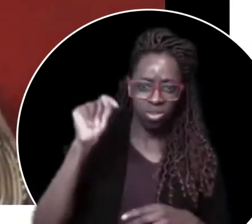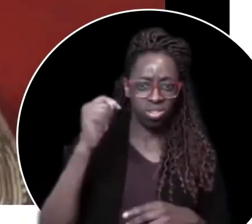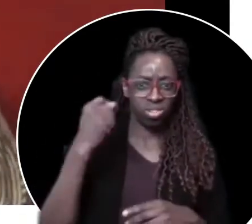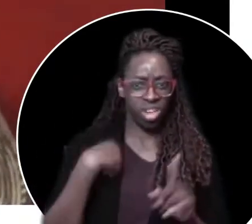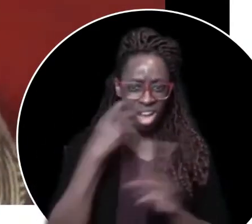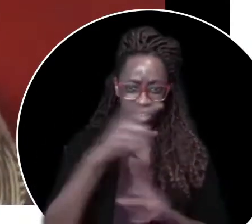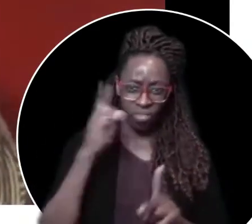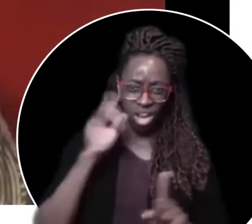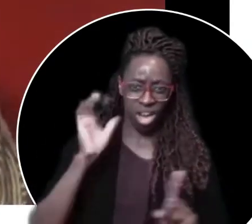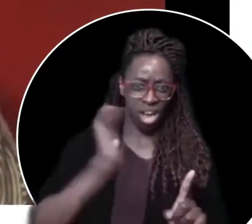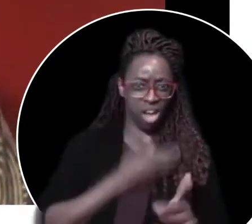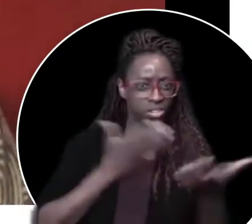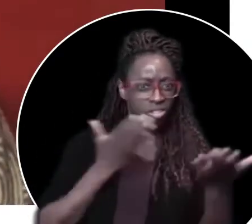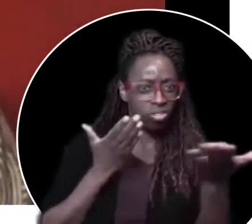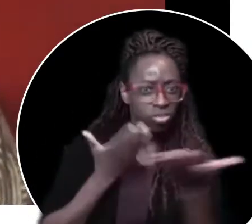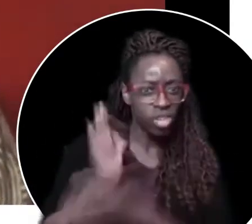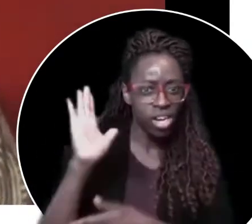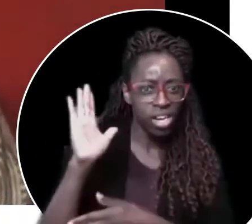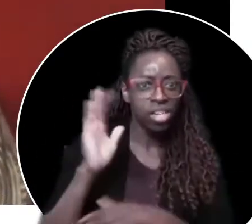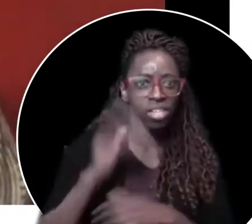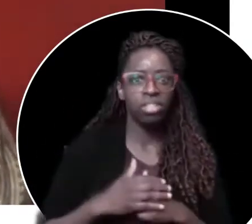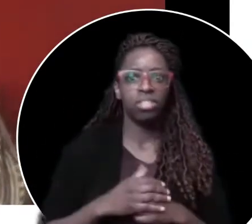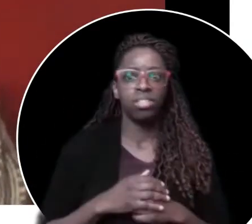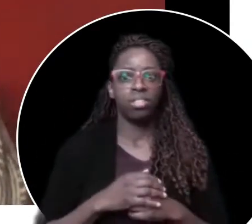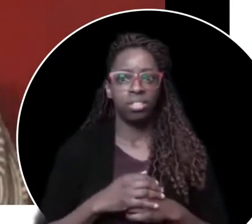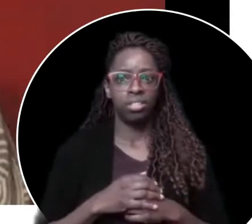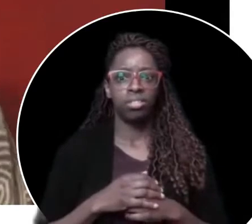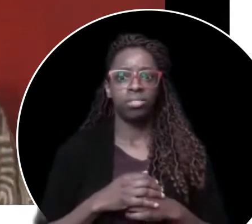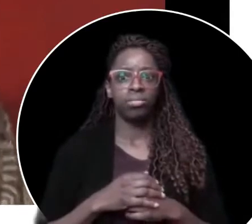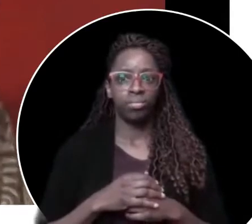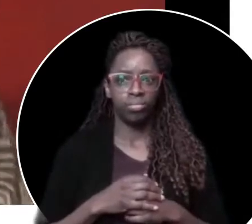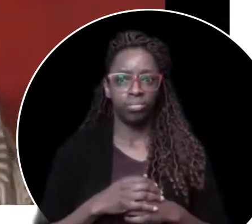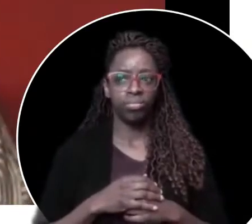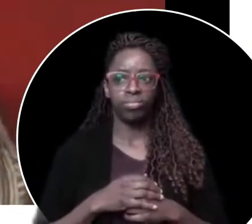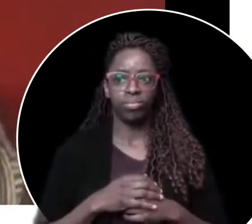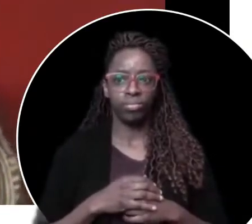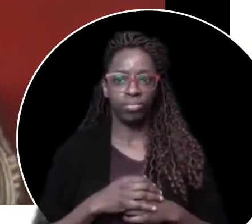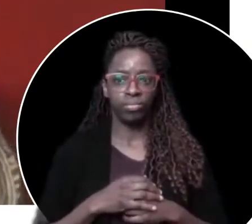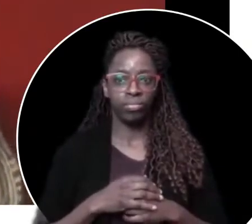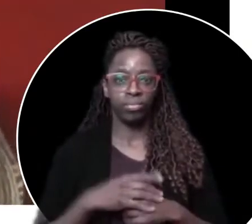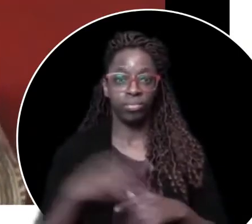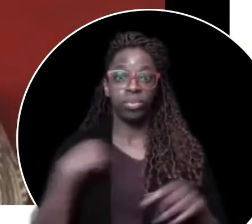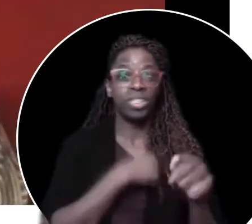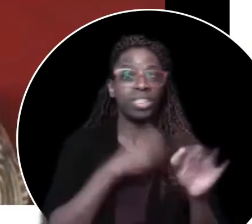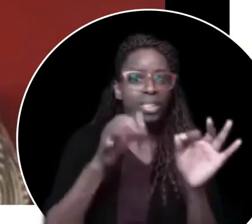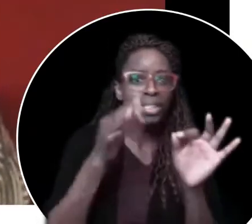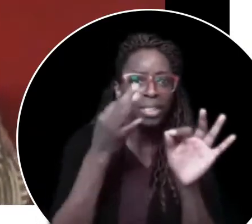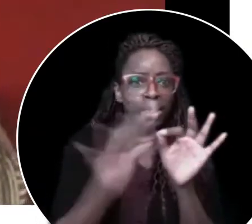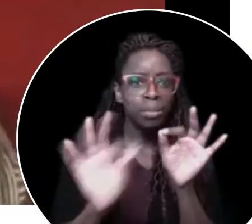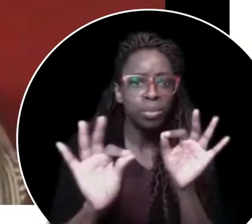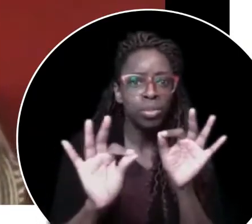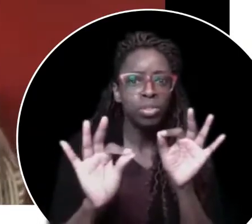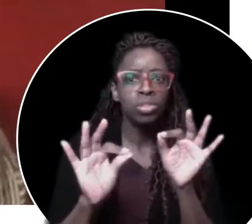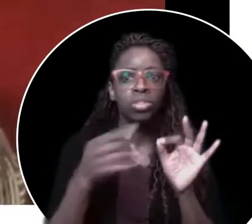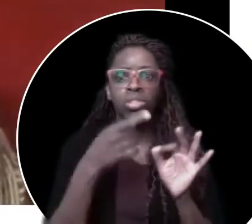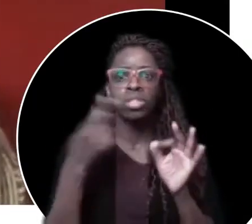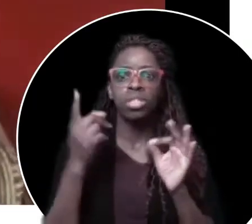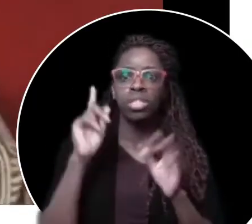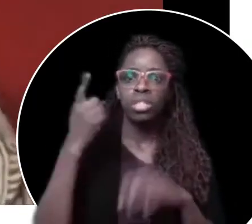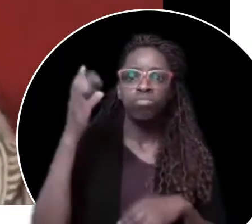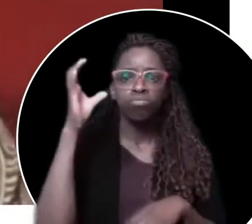and so I simply listen and I try to give back. what I think is important